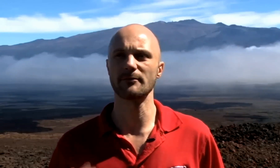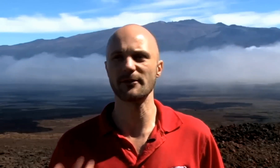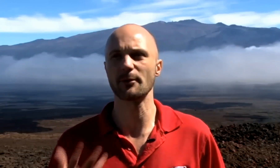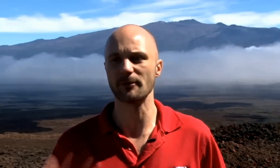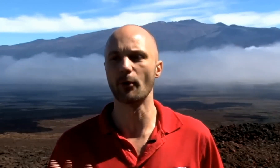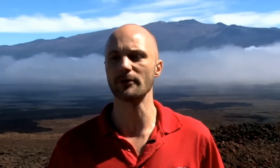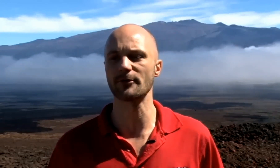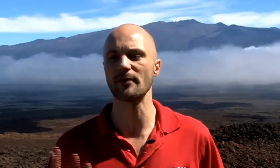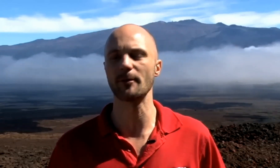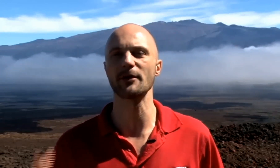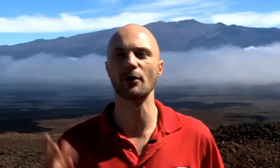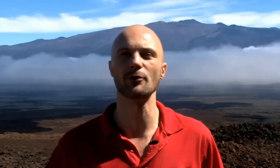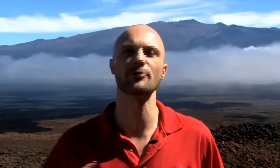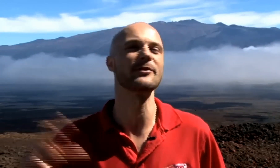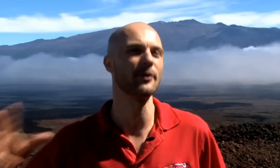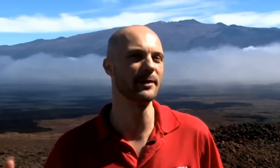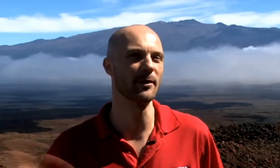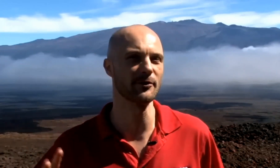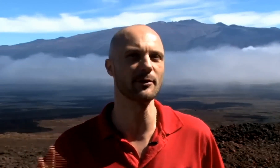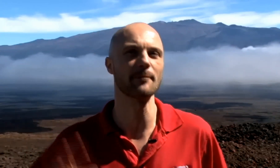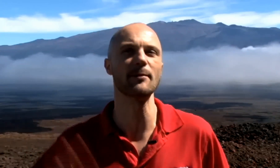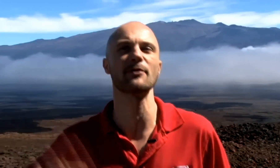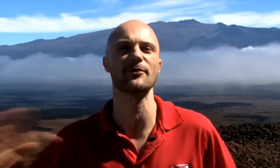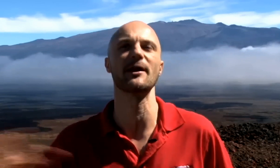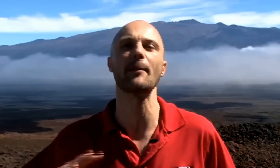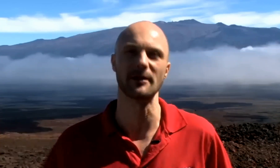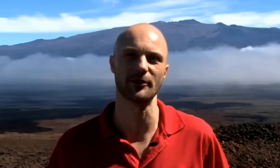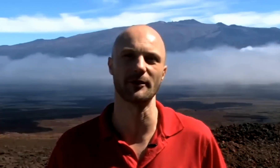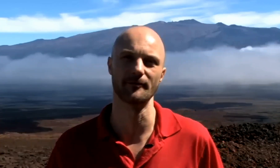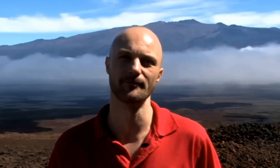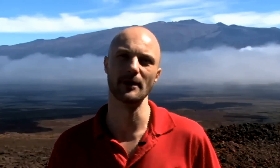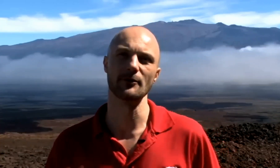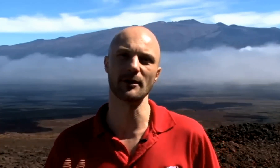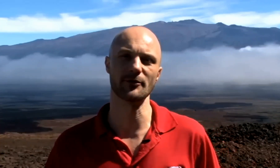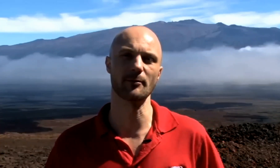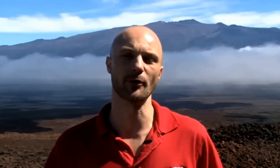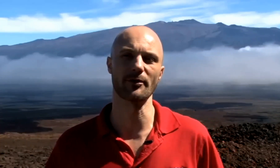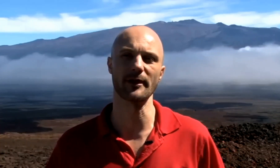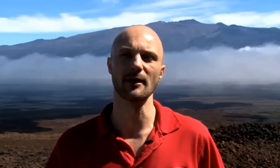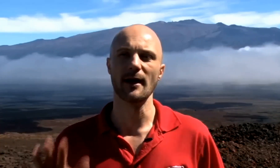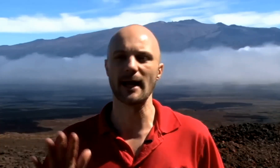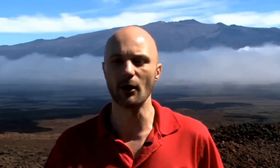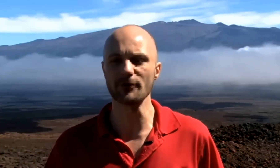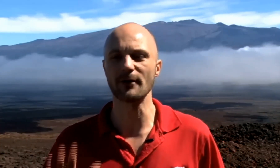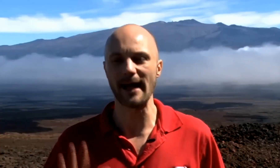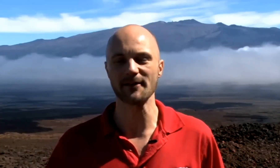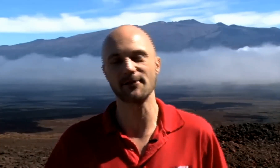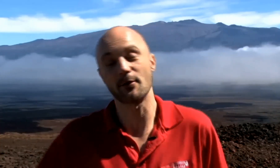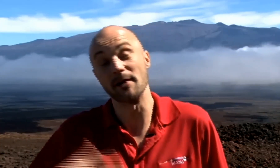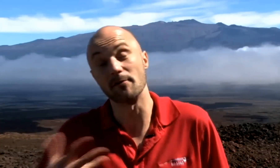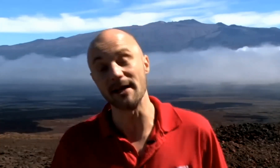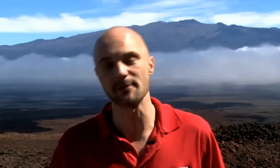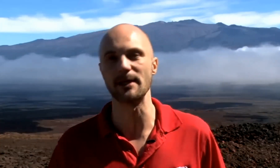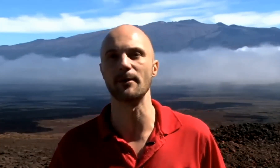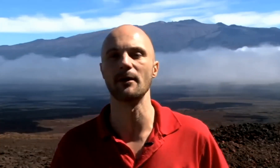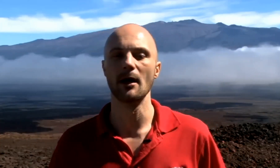thought this was important so everybody knows what the other people are doing and people can start helping each other. So that was an important thing. And I also asked